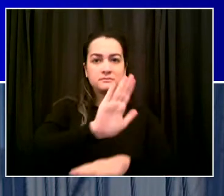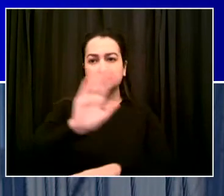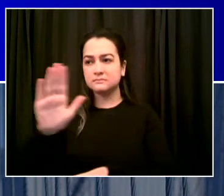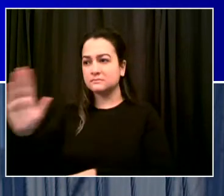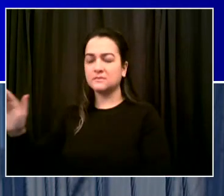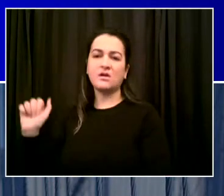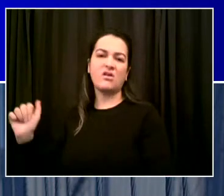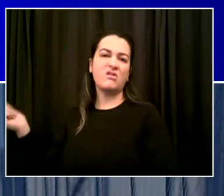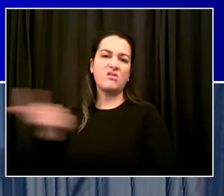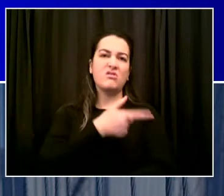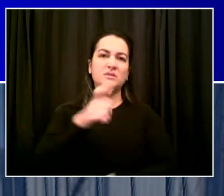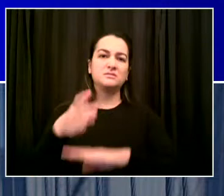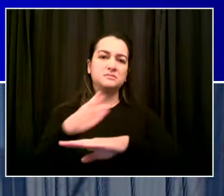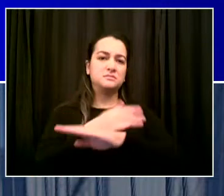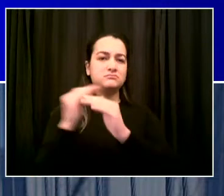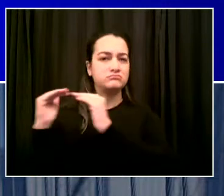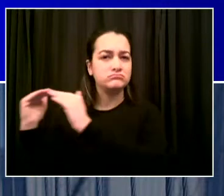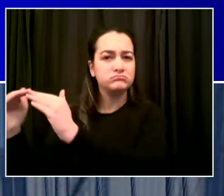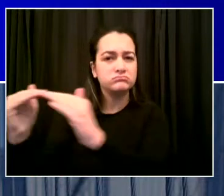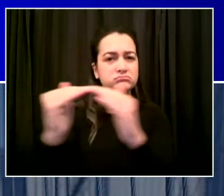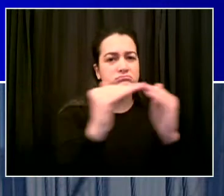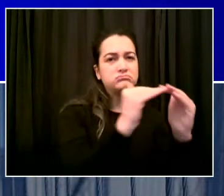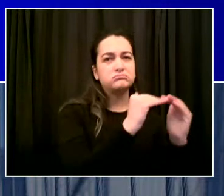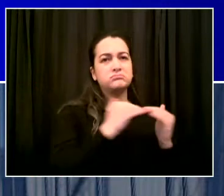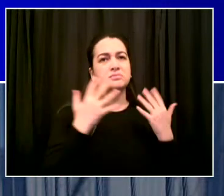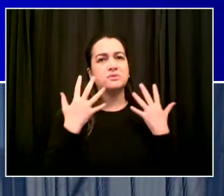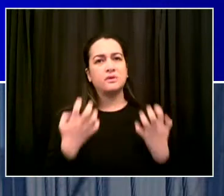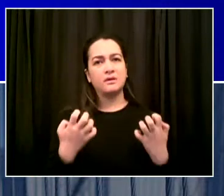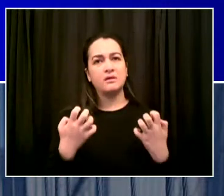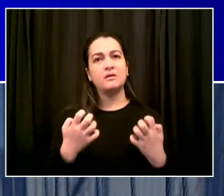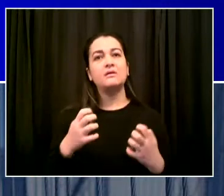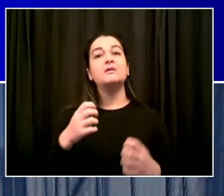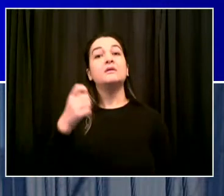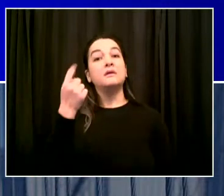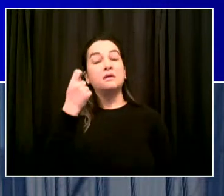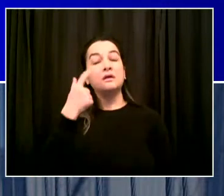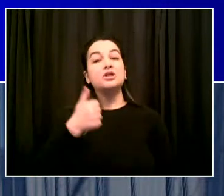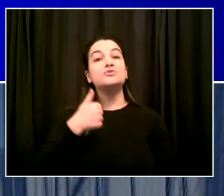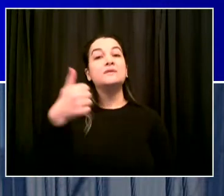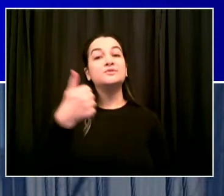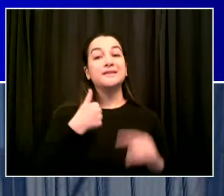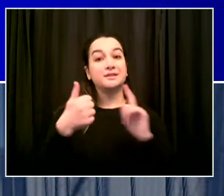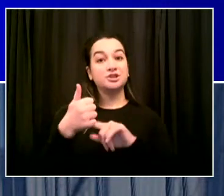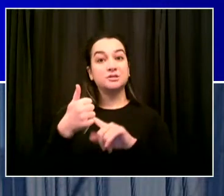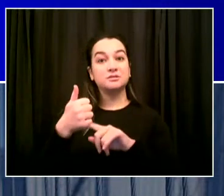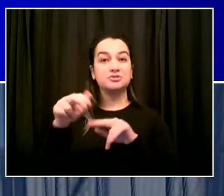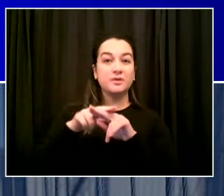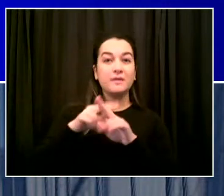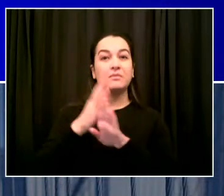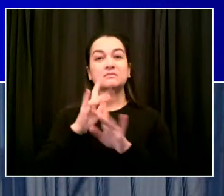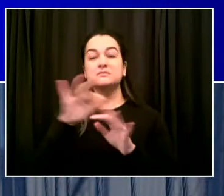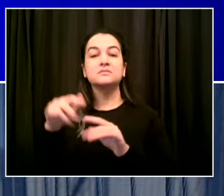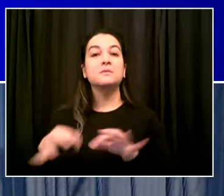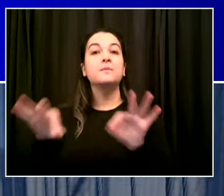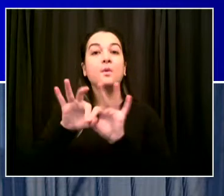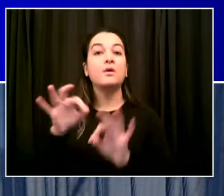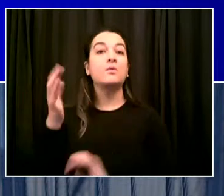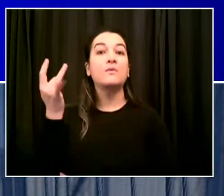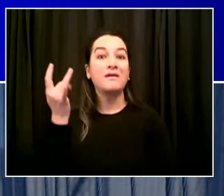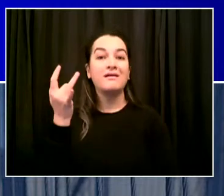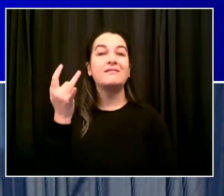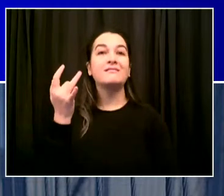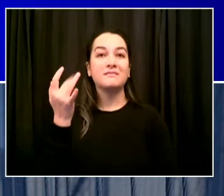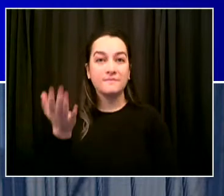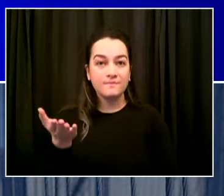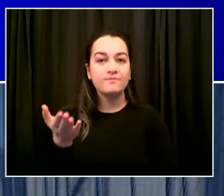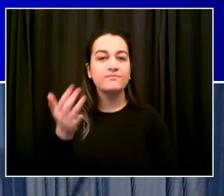get around. And to have an approach to transportation and transit that is equitable, we have to